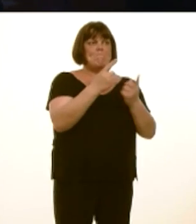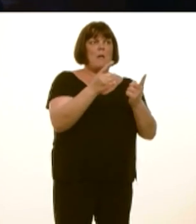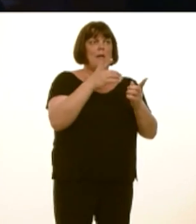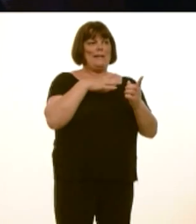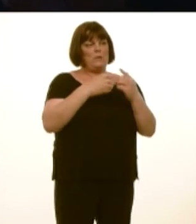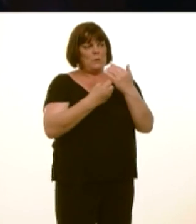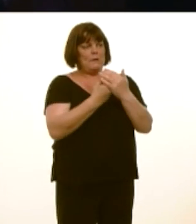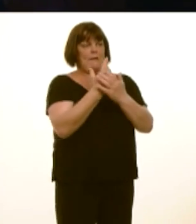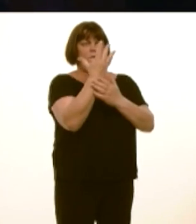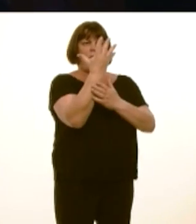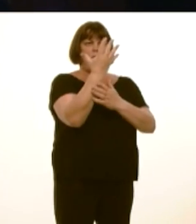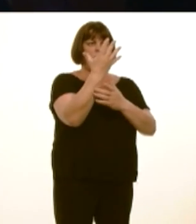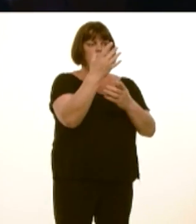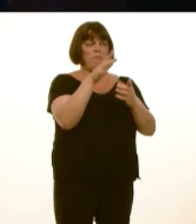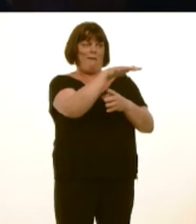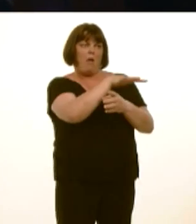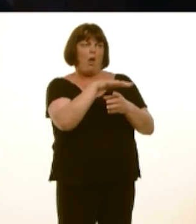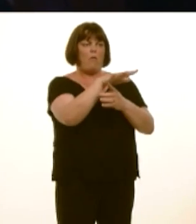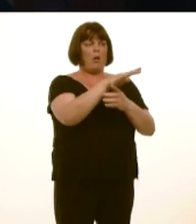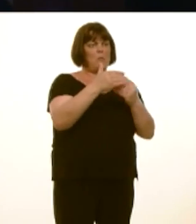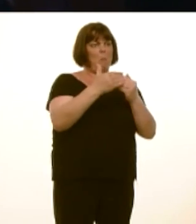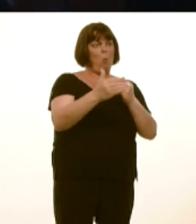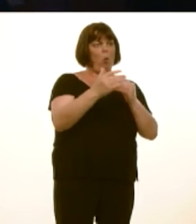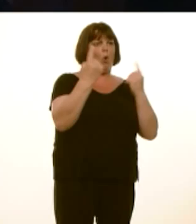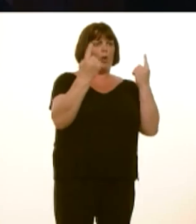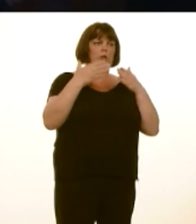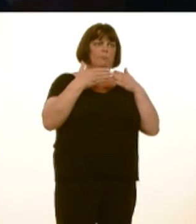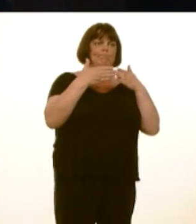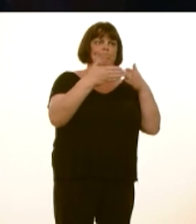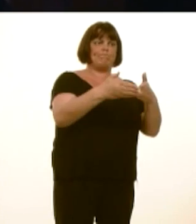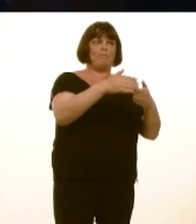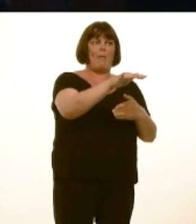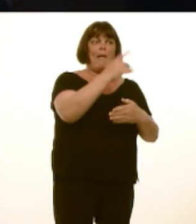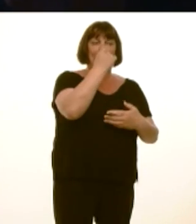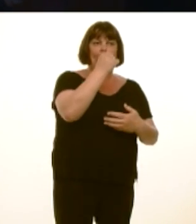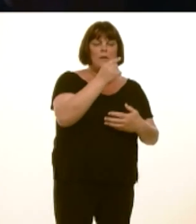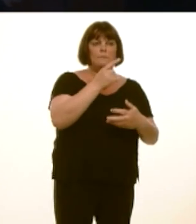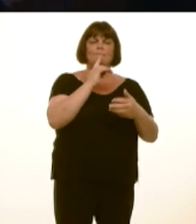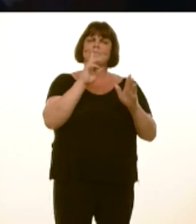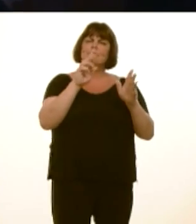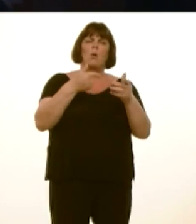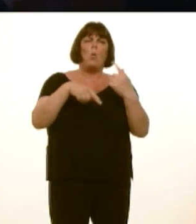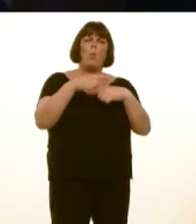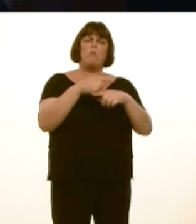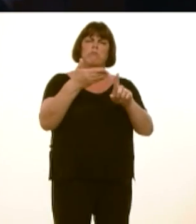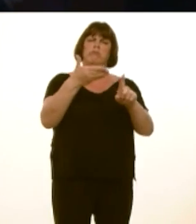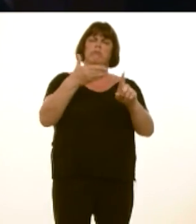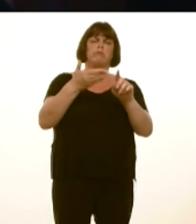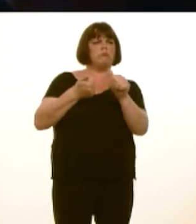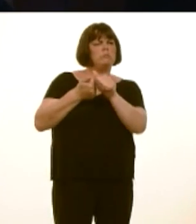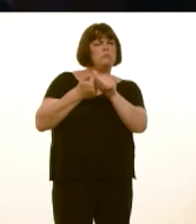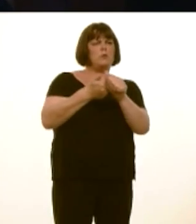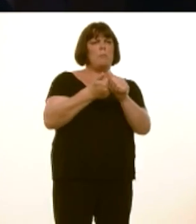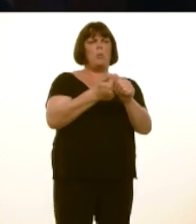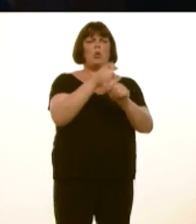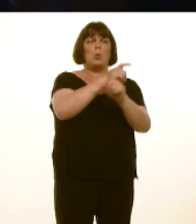that potential to the full. First Minister, recognising the importance of supporting communities that are improving their